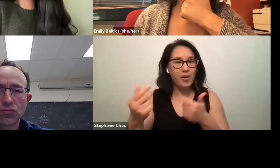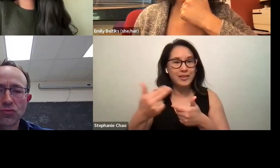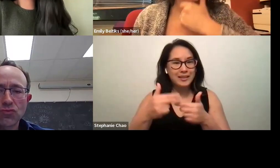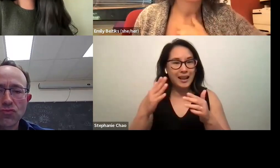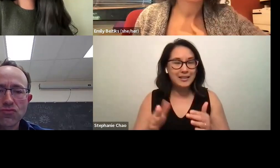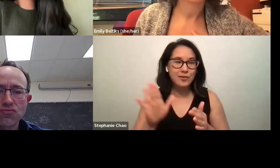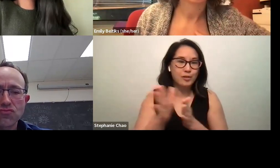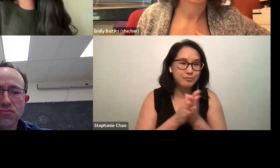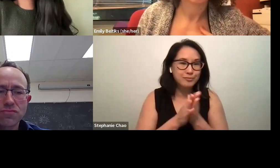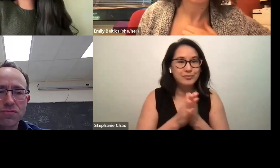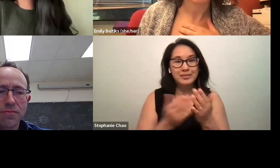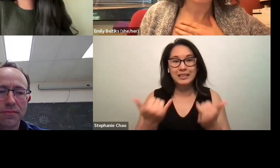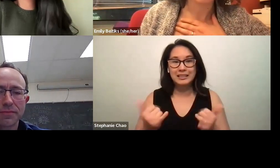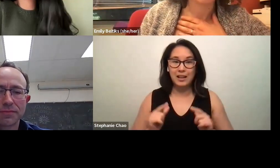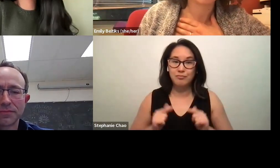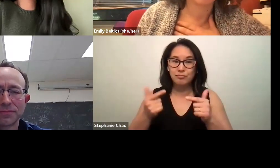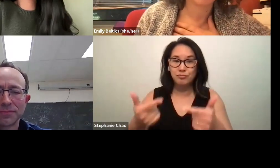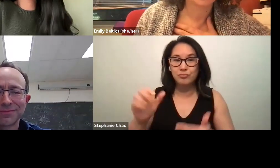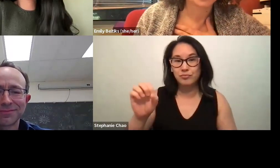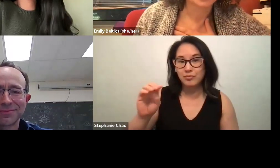I'm now going to throw it to Emily.